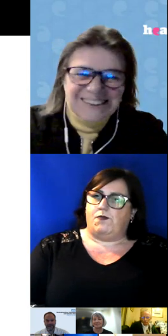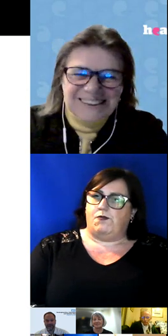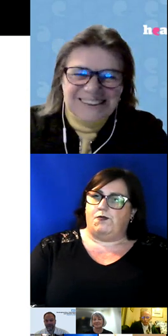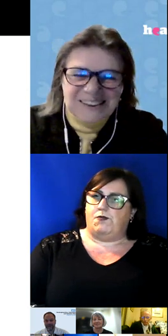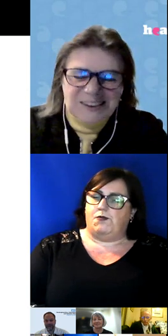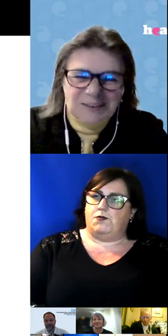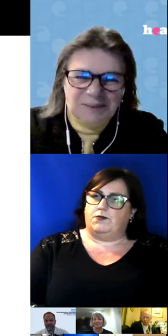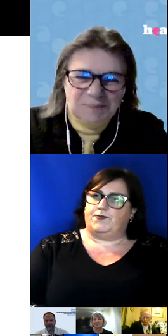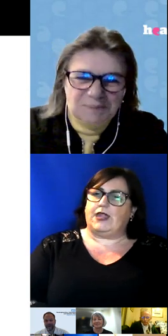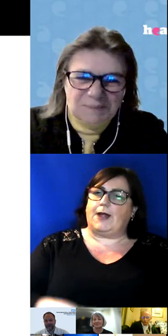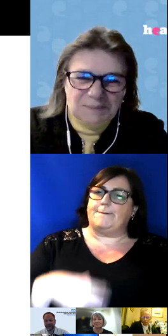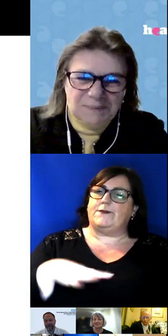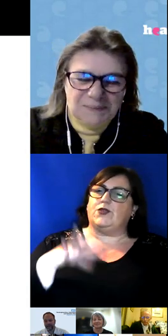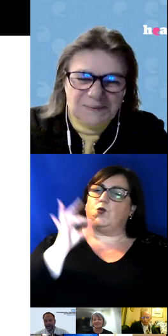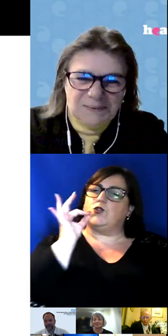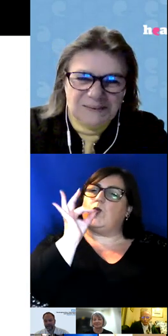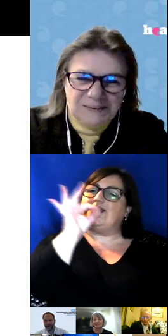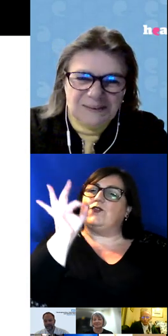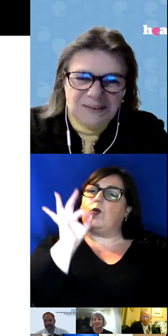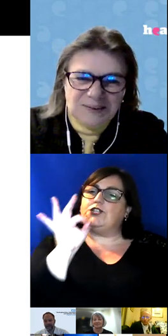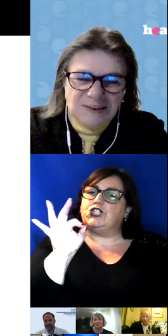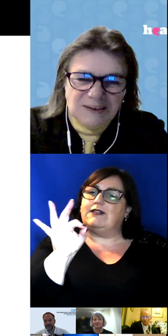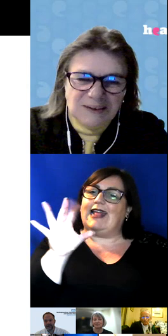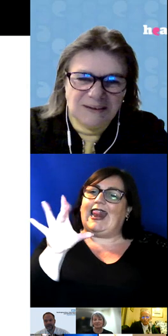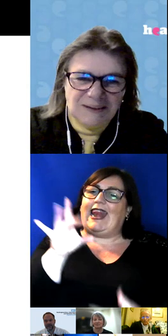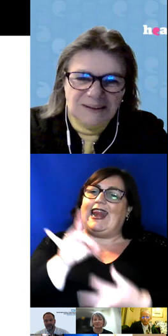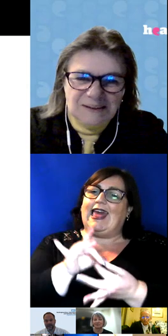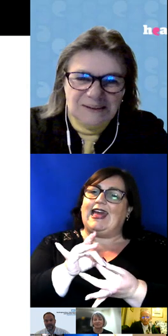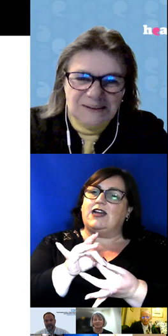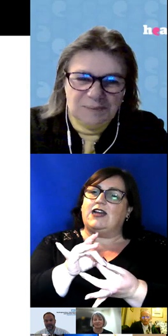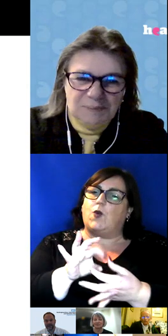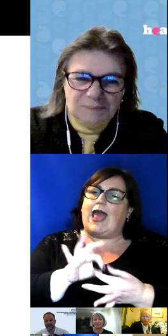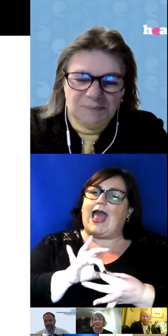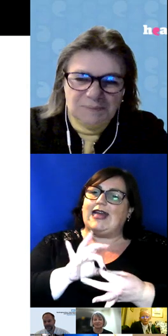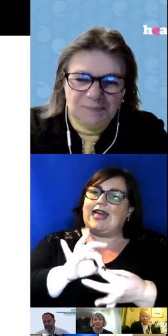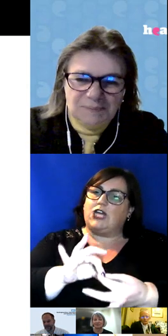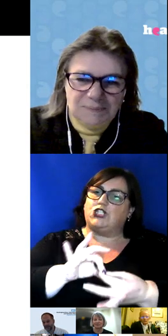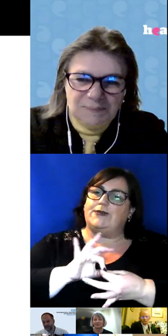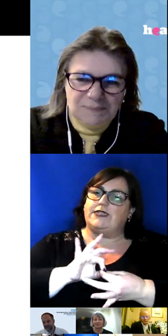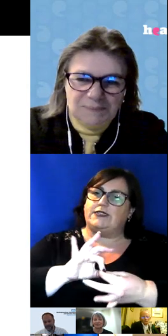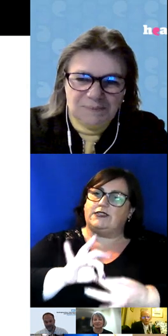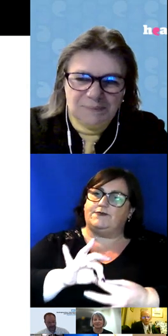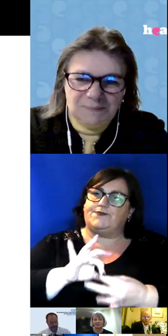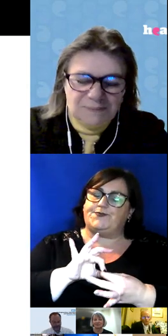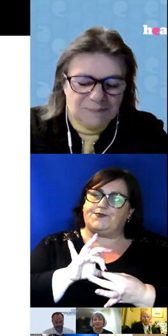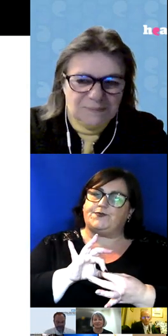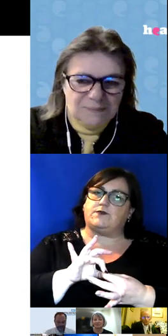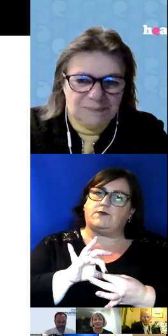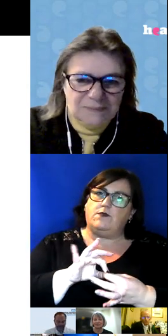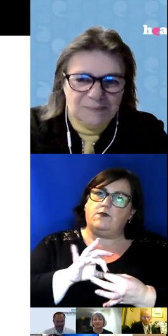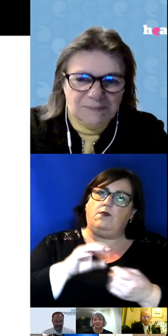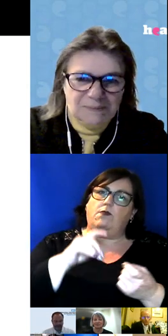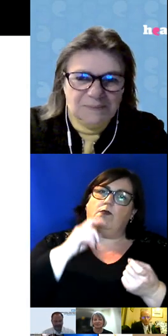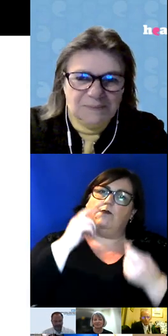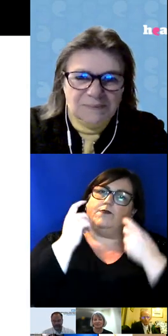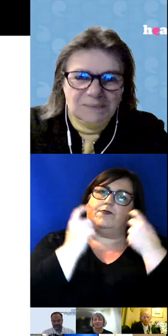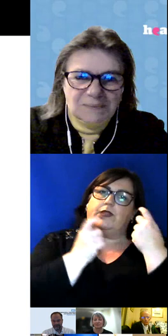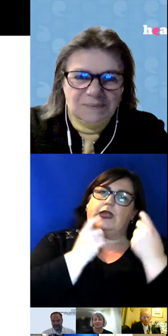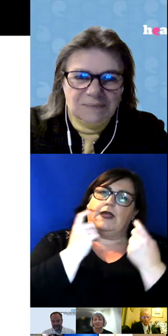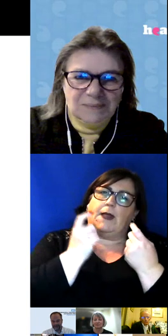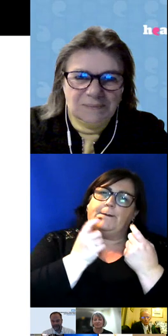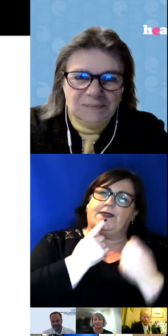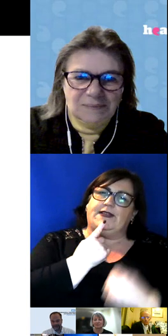wanted to ask a question about engagement, and I know this obviously is an engagement session, but in thinking about the fact that this